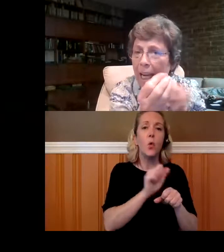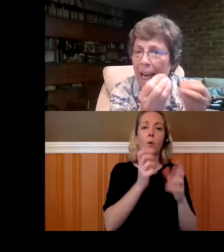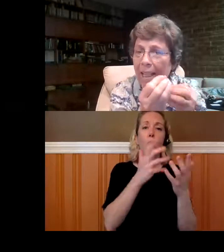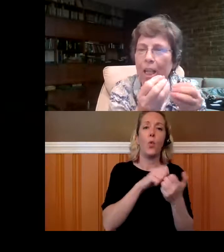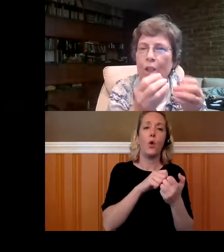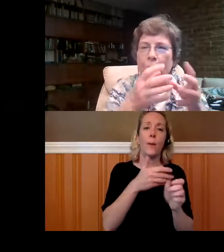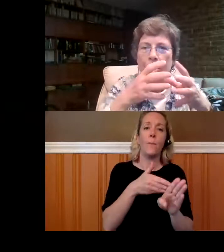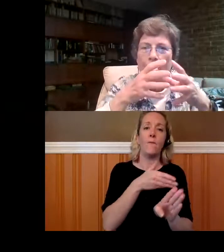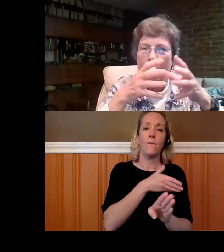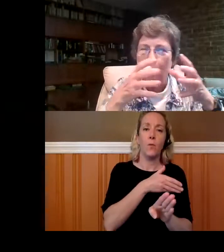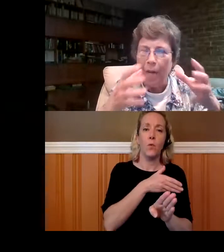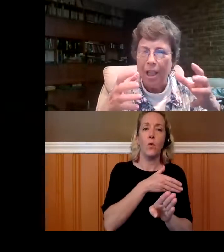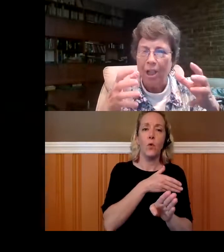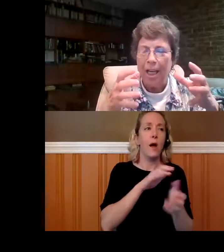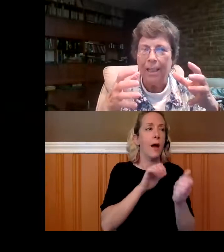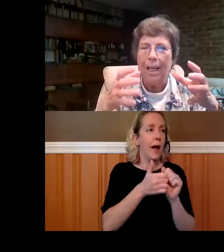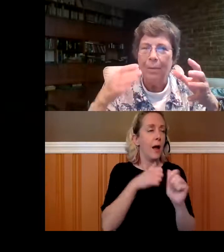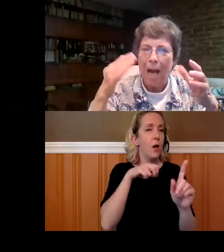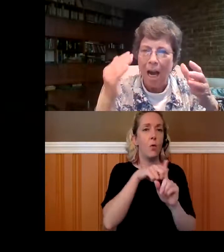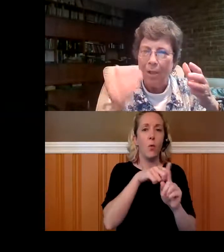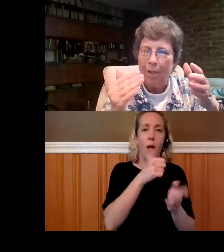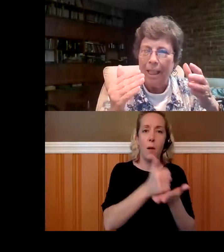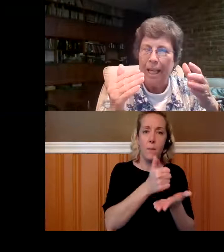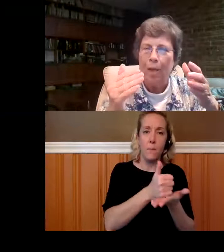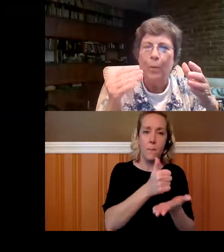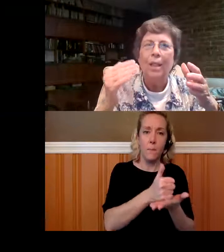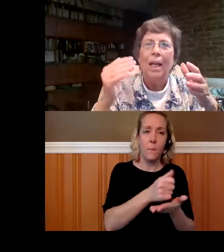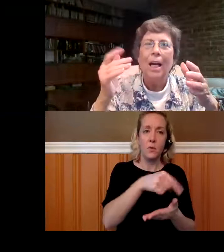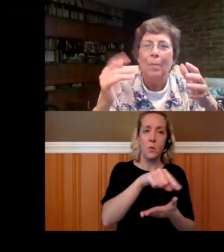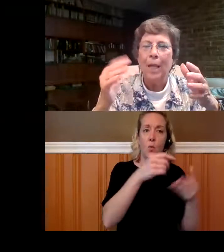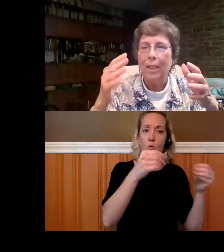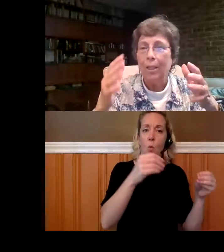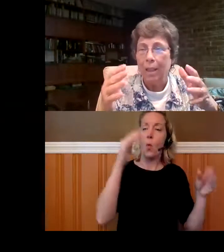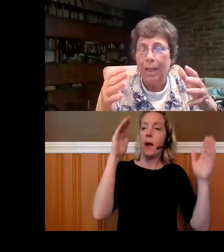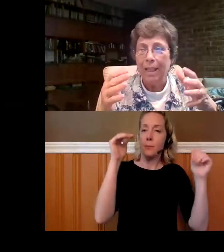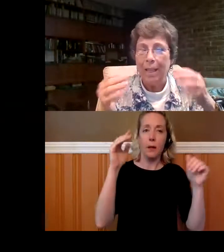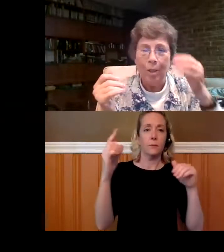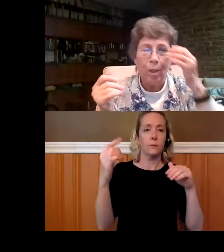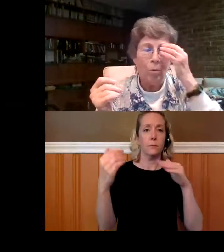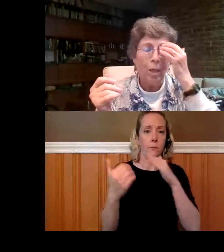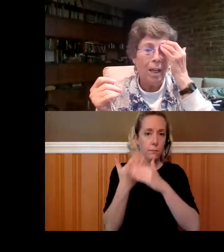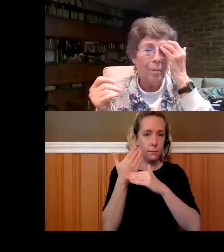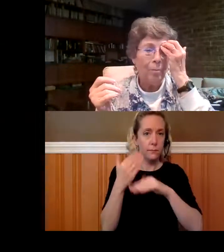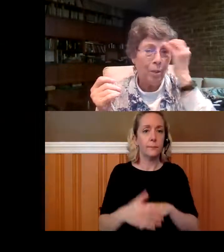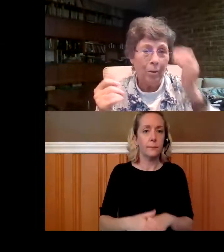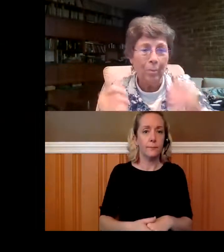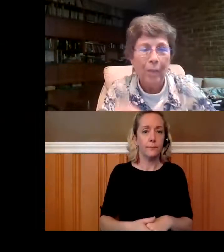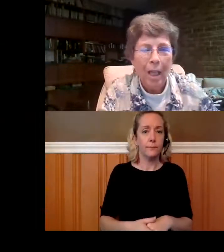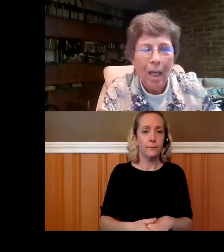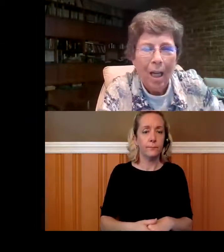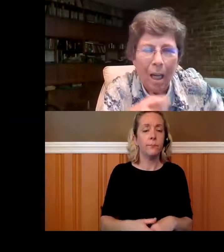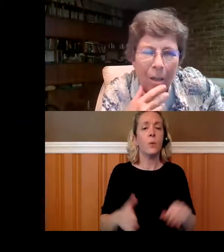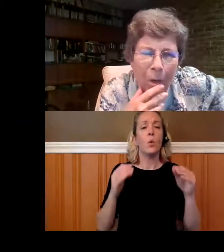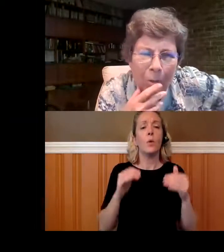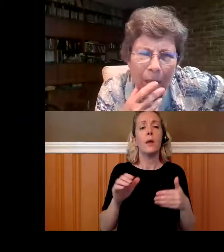time, how they're going to get help, and that they're expecting him. So beautiful. What would be the next